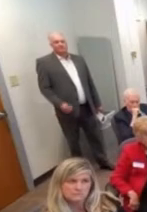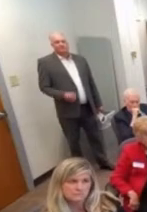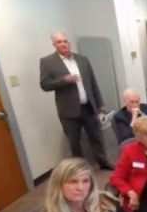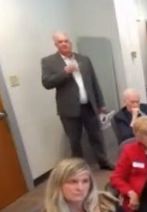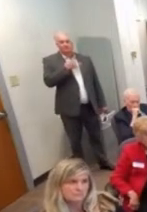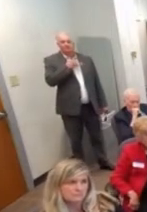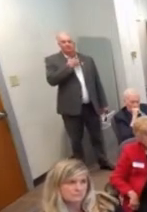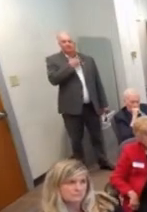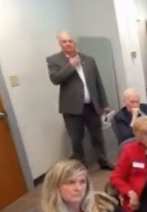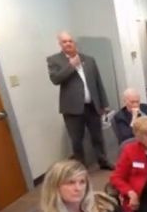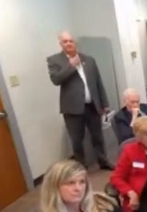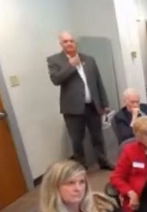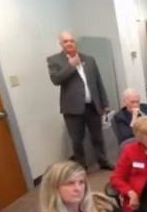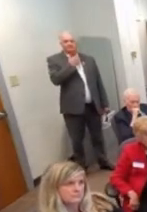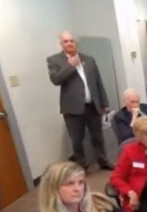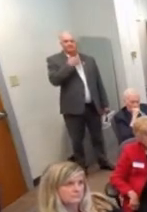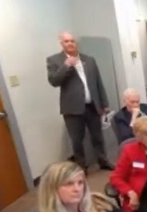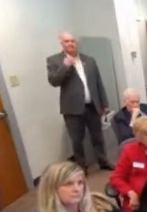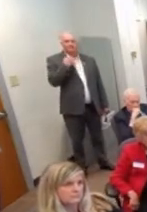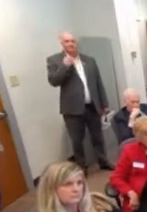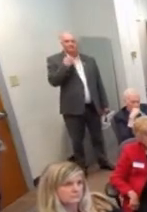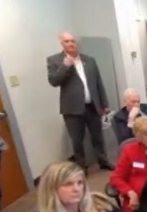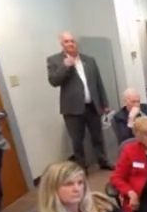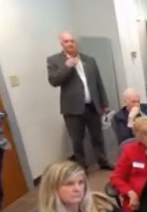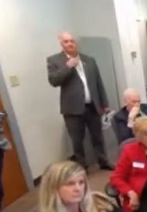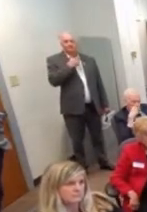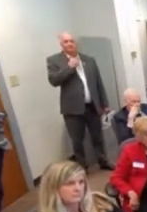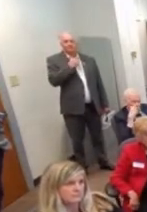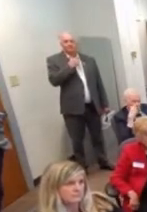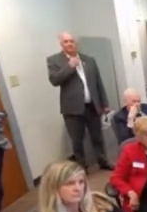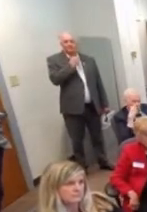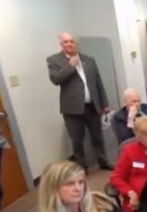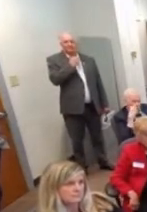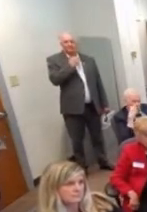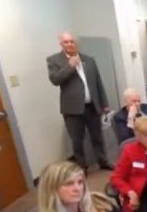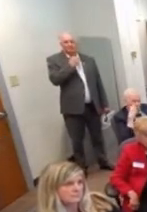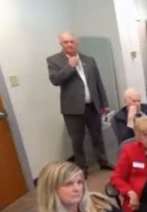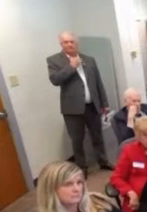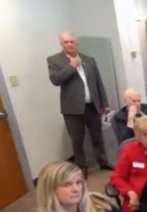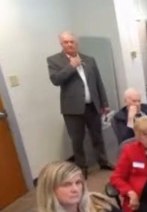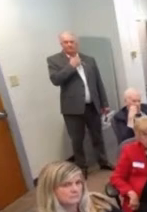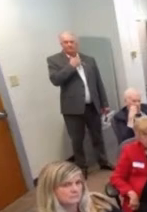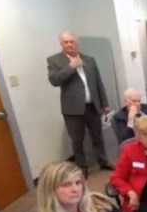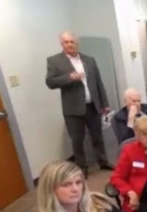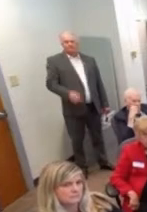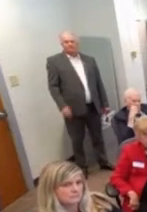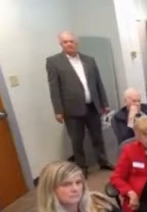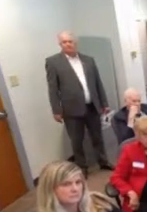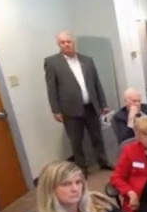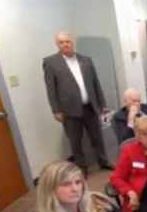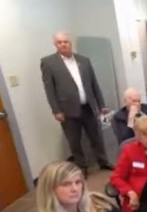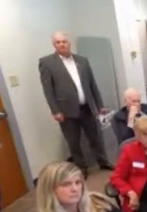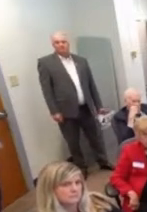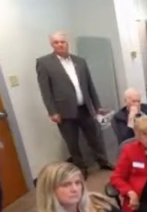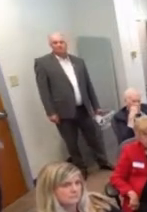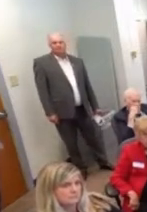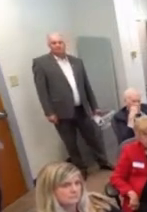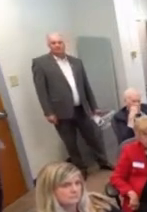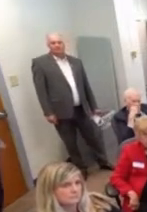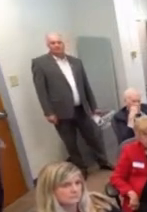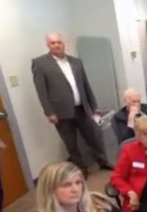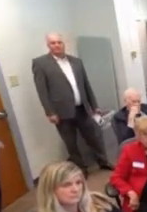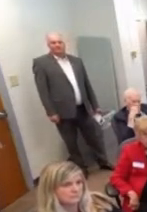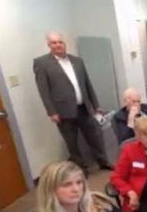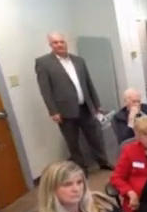so we started that review process in April and it's October and we're wrapping up so within six months we did 92 and we have